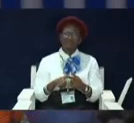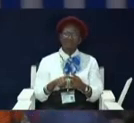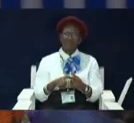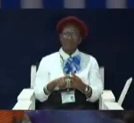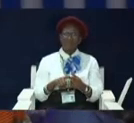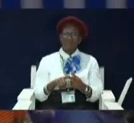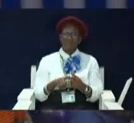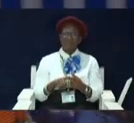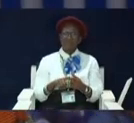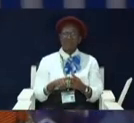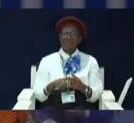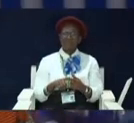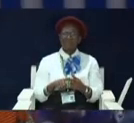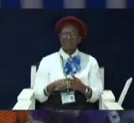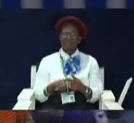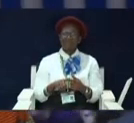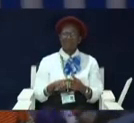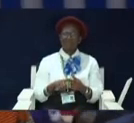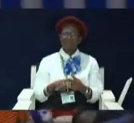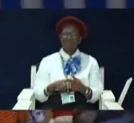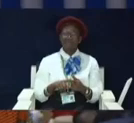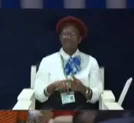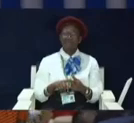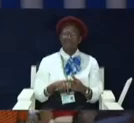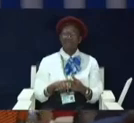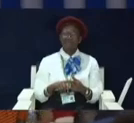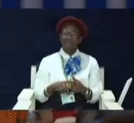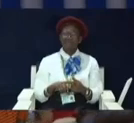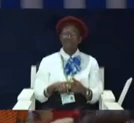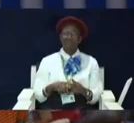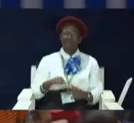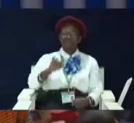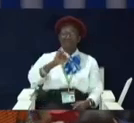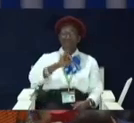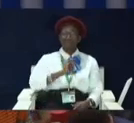pronounce a very special blessing on you before we depart.